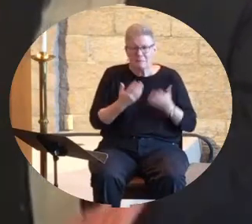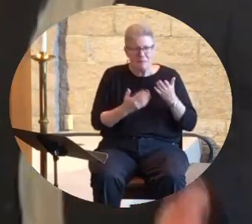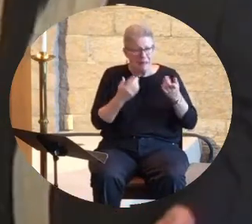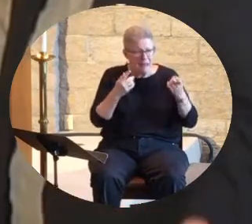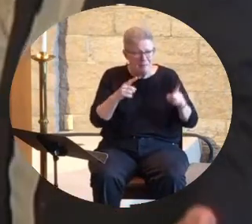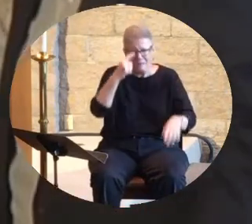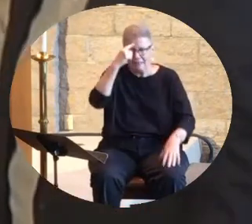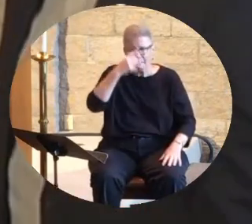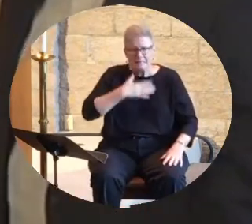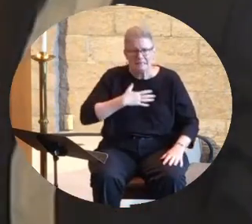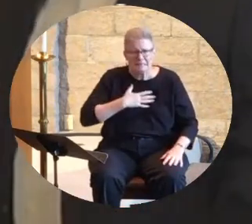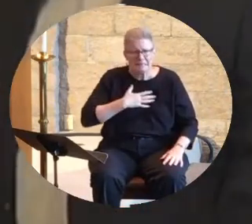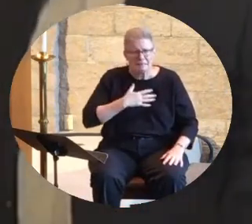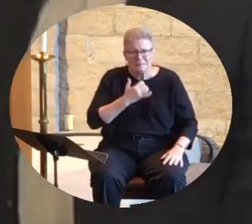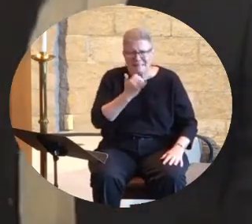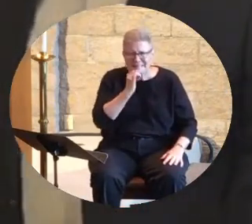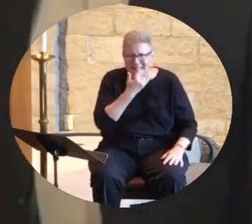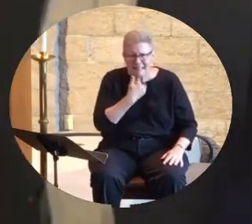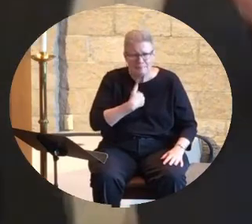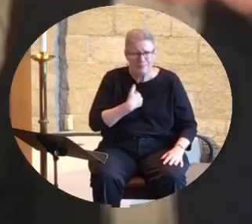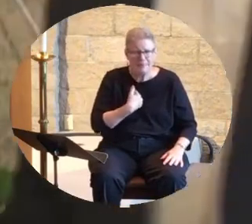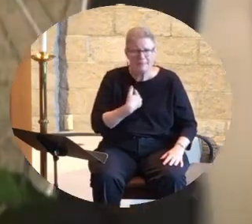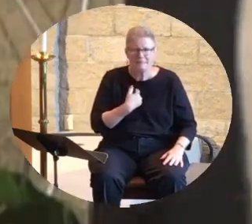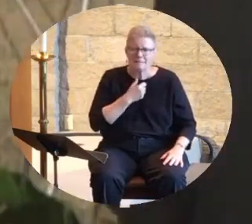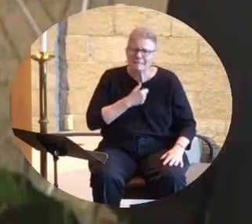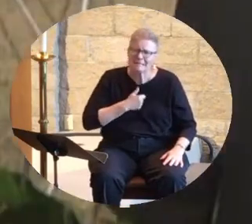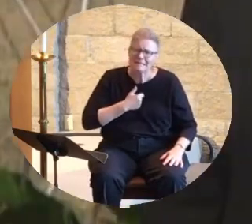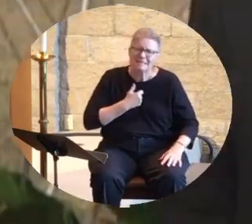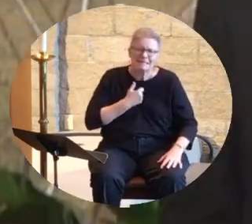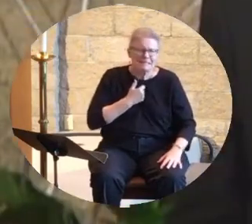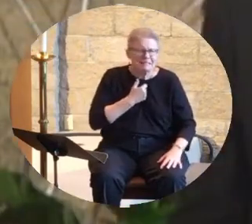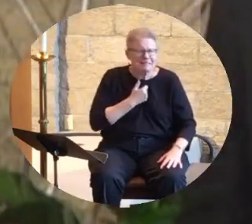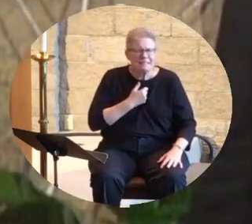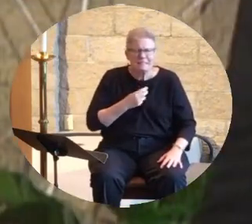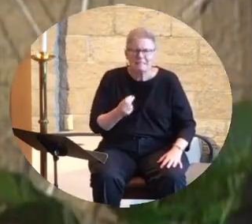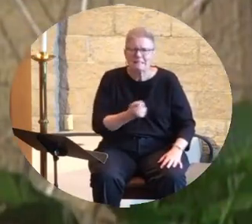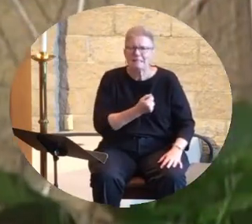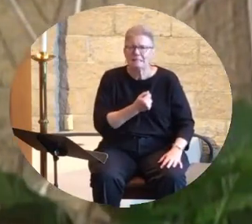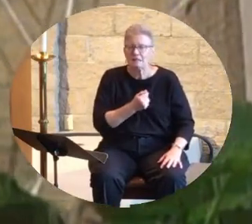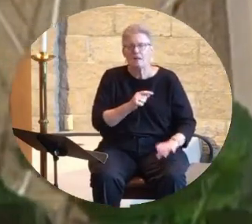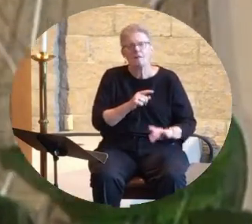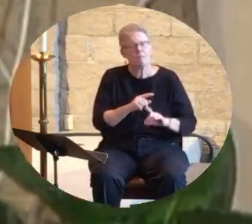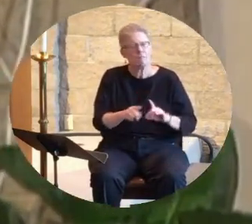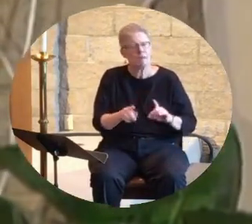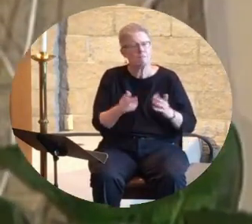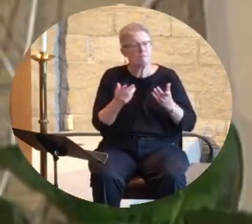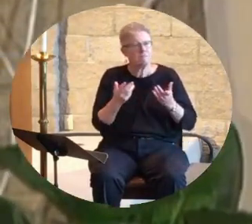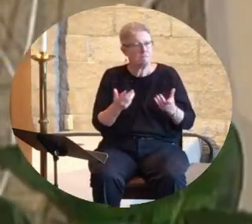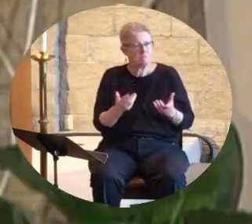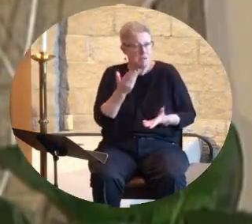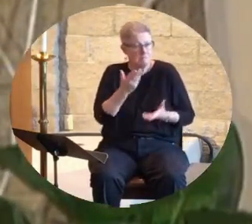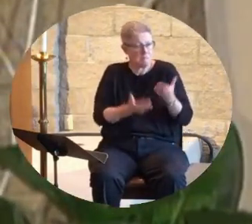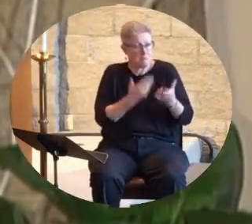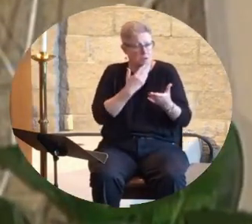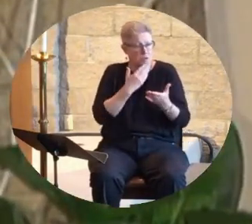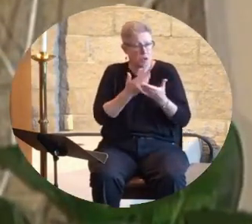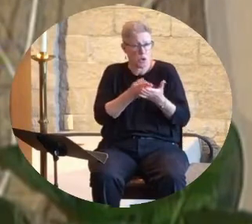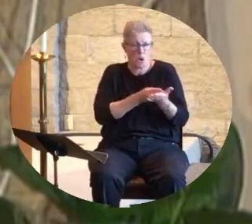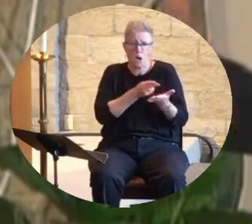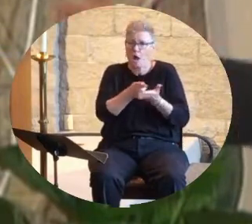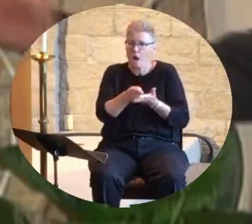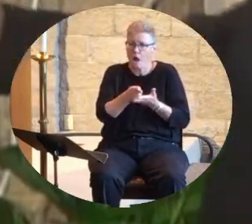I regret this. Well, I would invite us to look at this. It might be a good, honest mistake, and